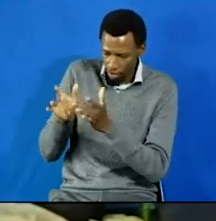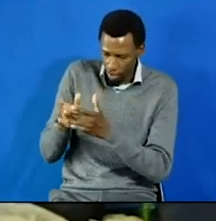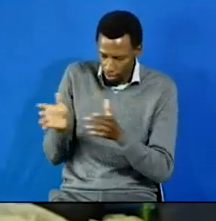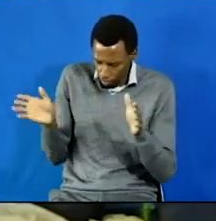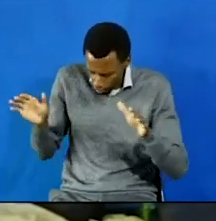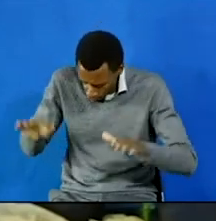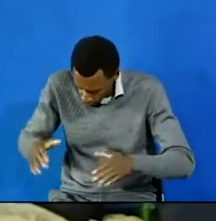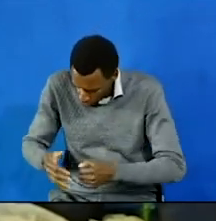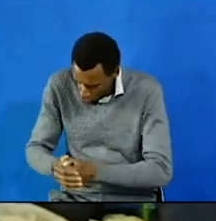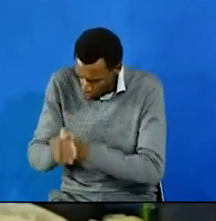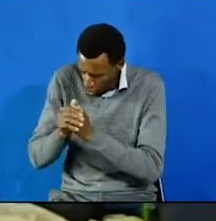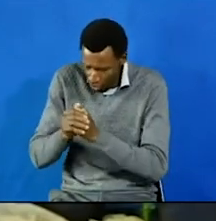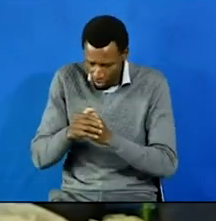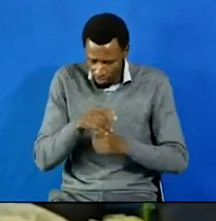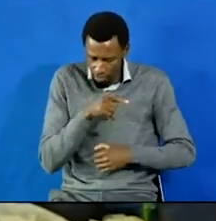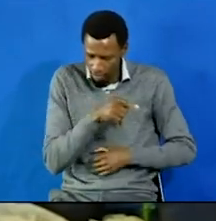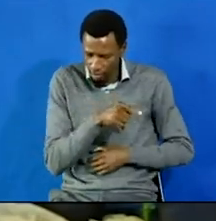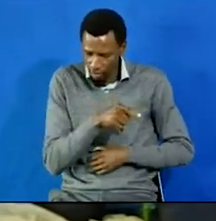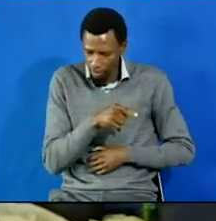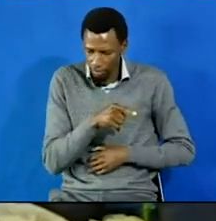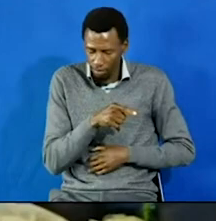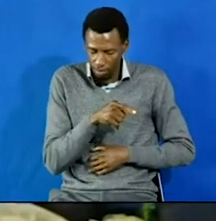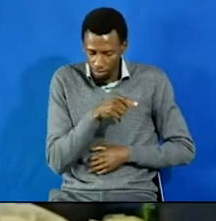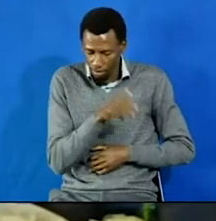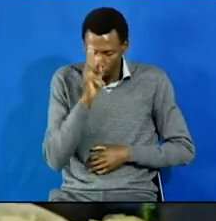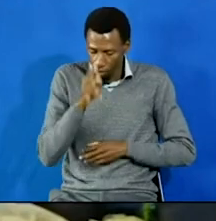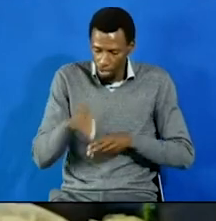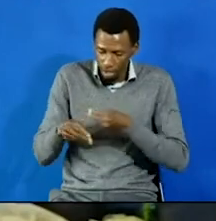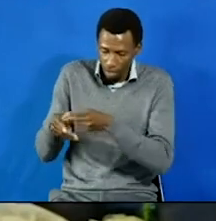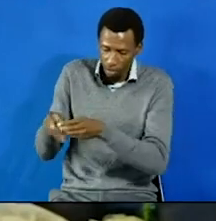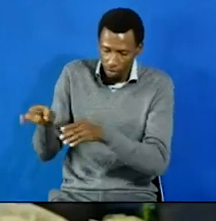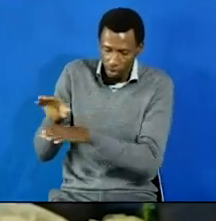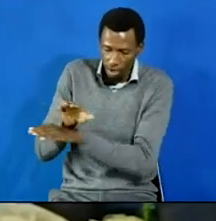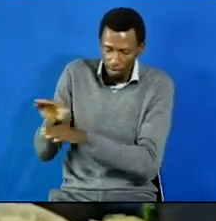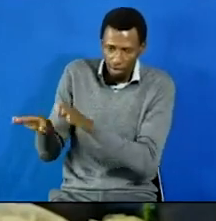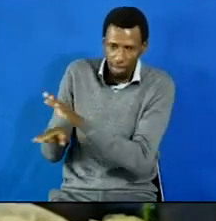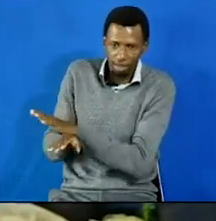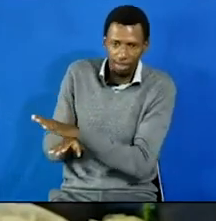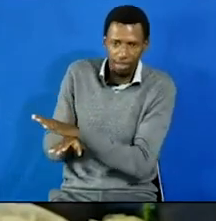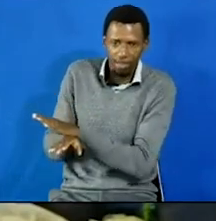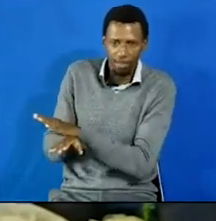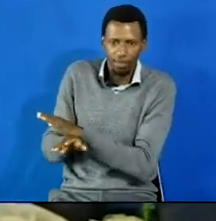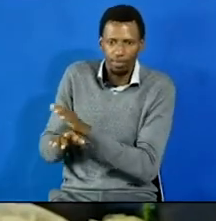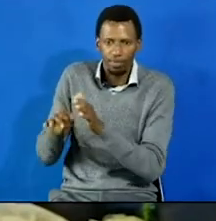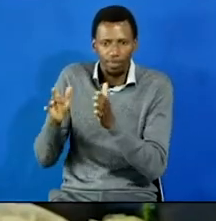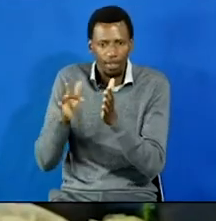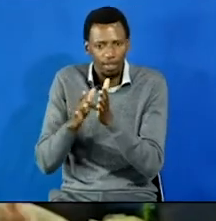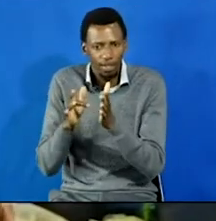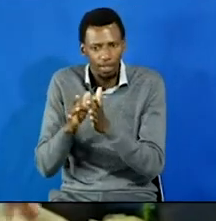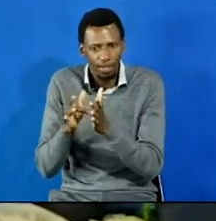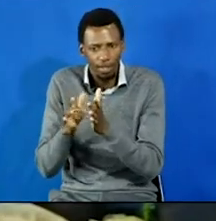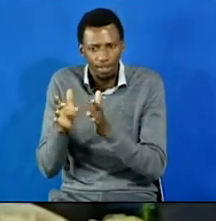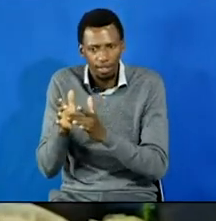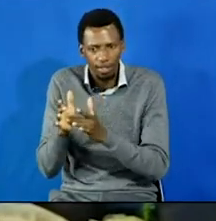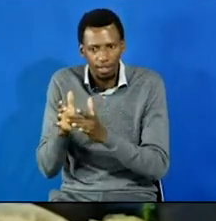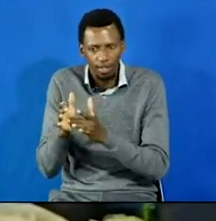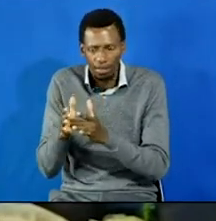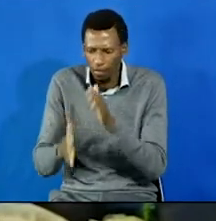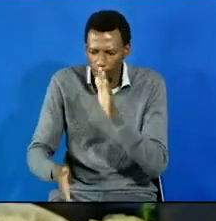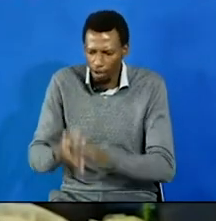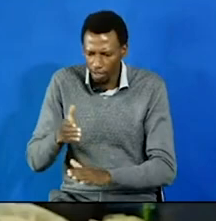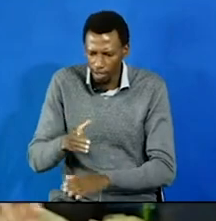I will give you everything. And now Jesus quickly tells off the Satan,